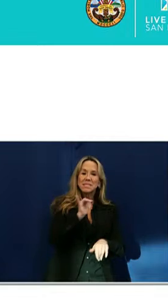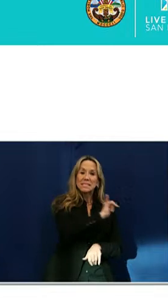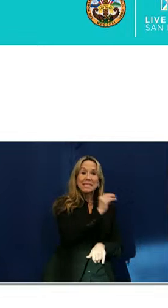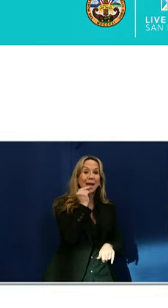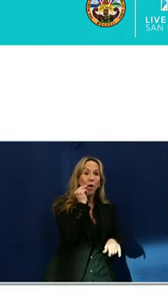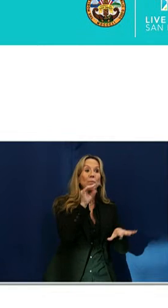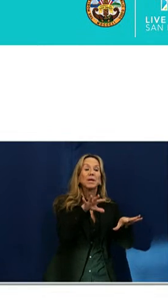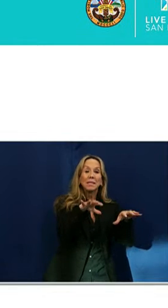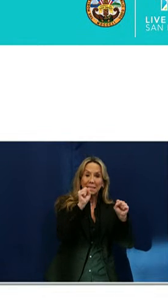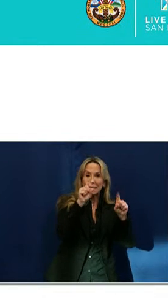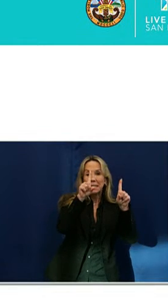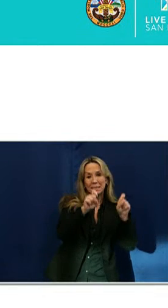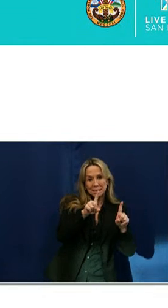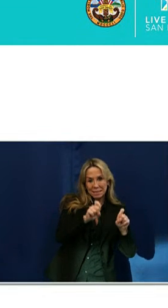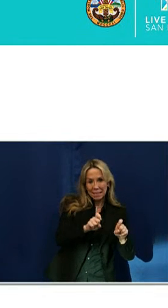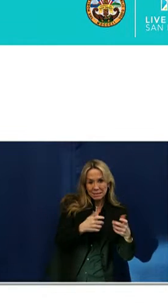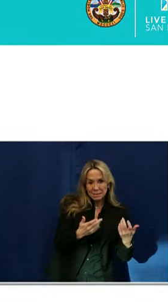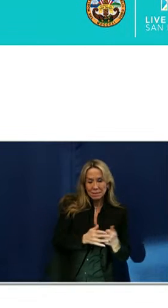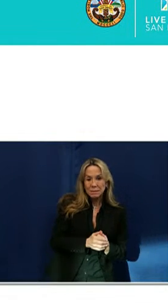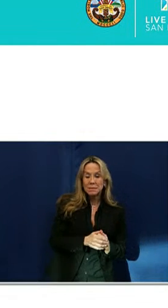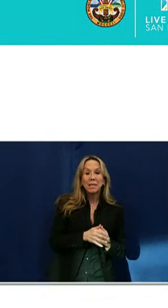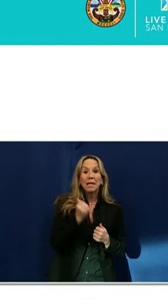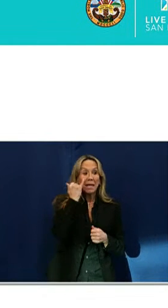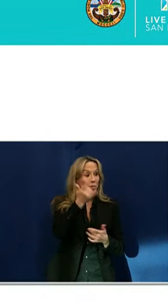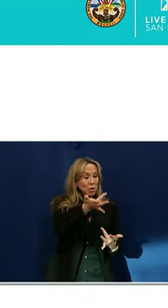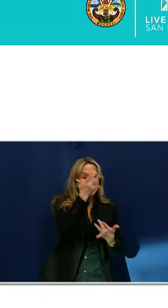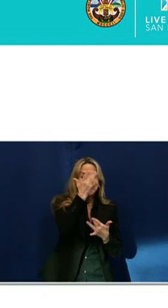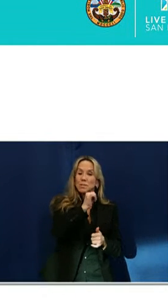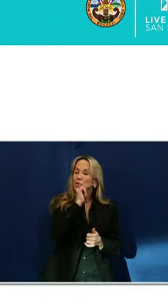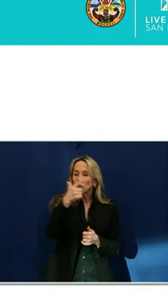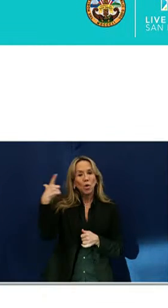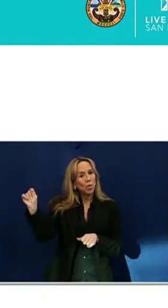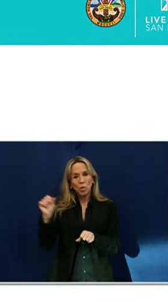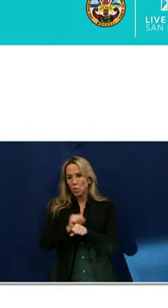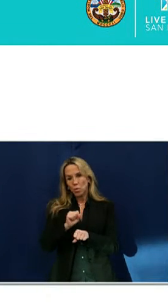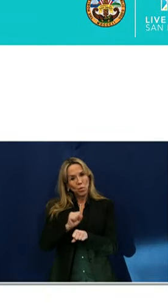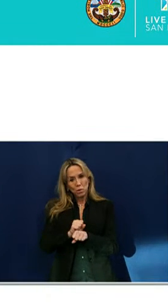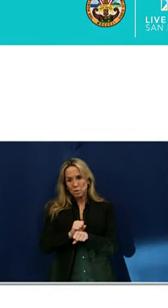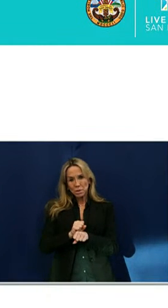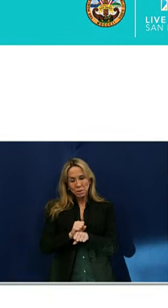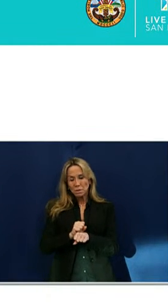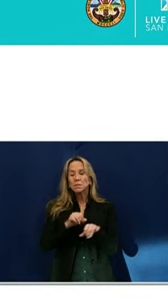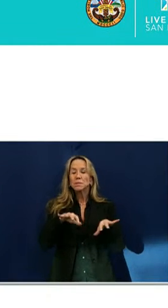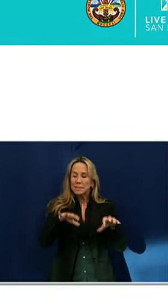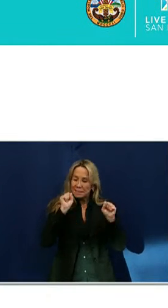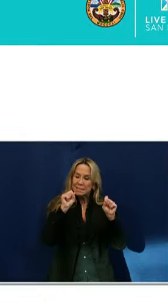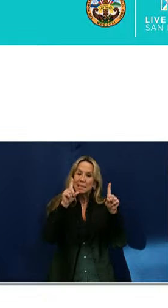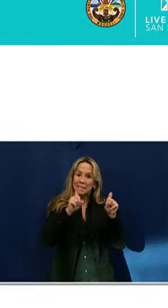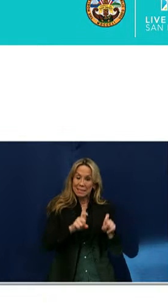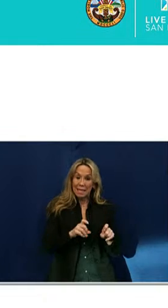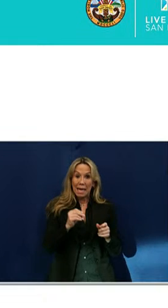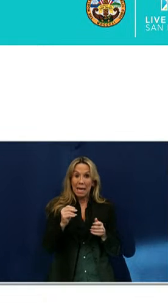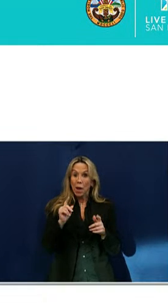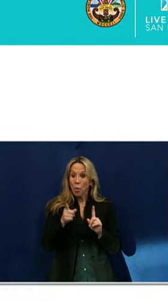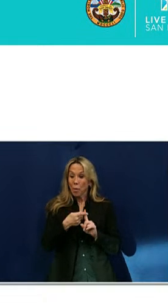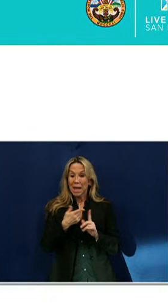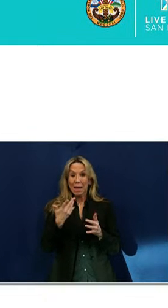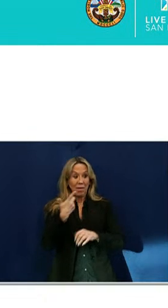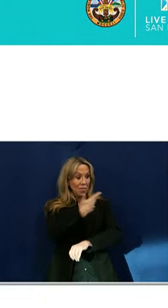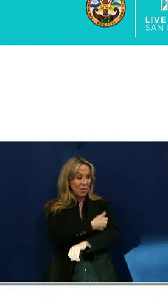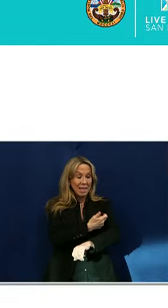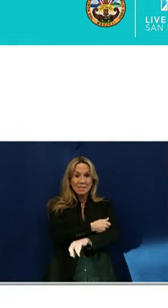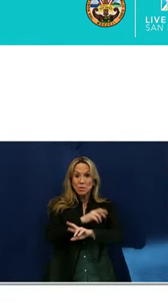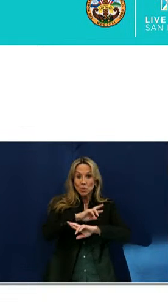if you are sick. Get tested. And once the vaccines are available, we will let you